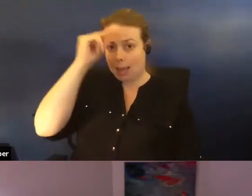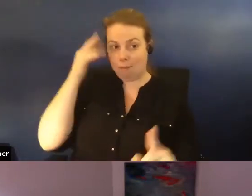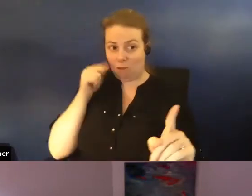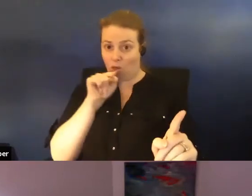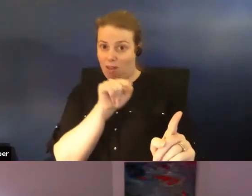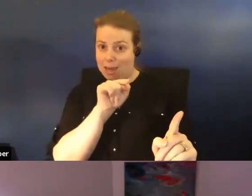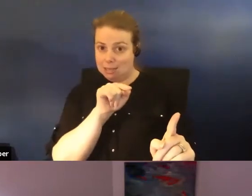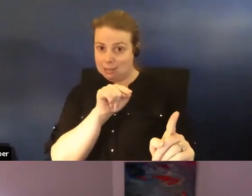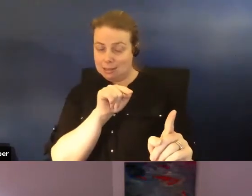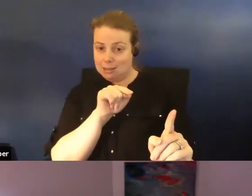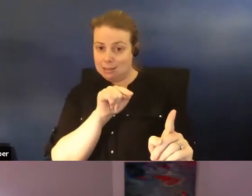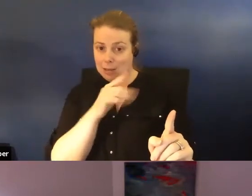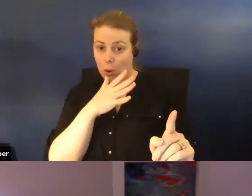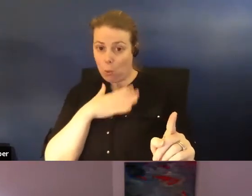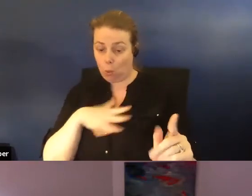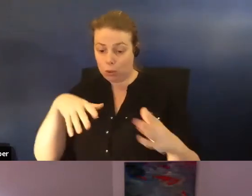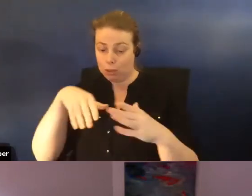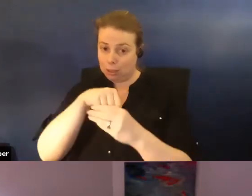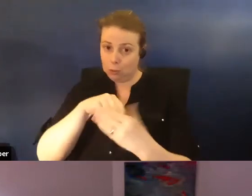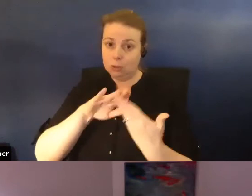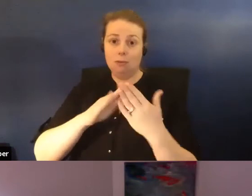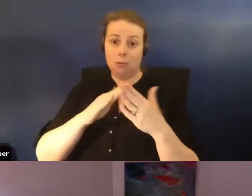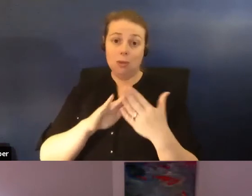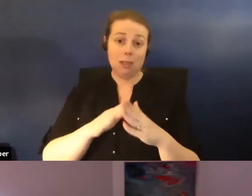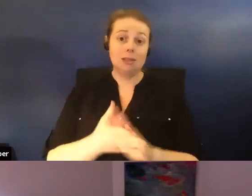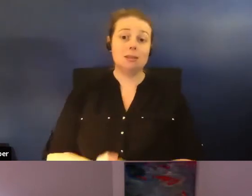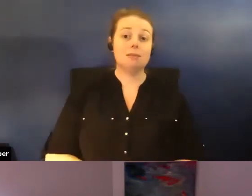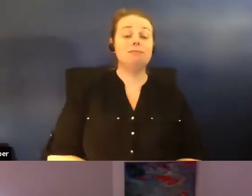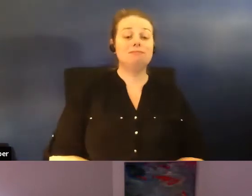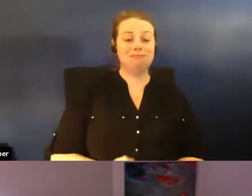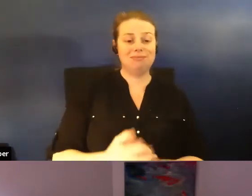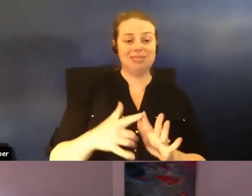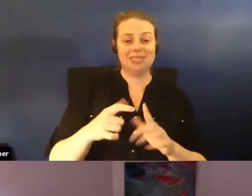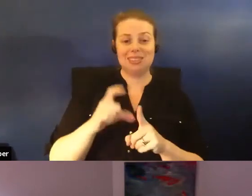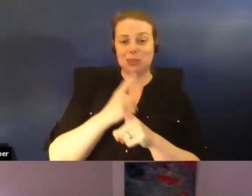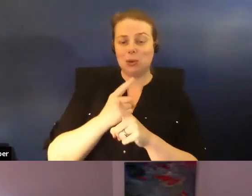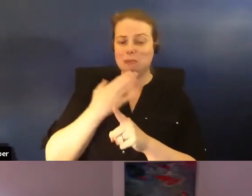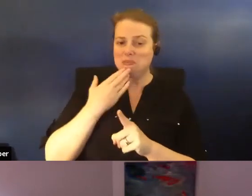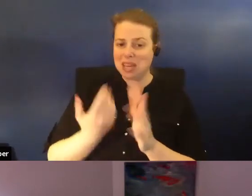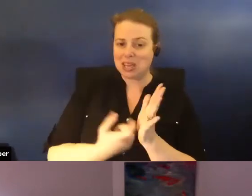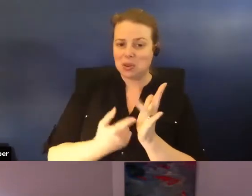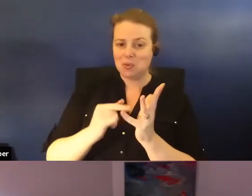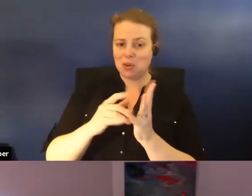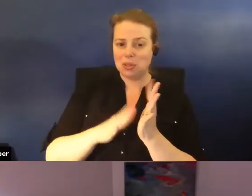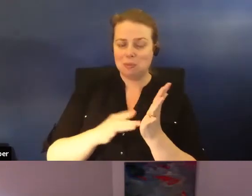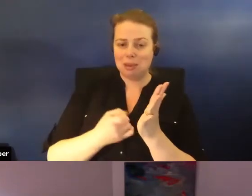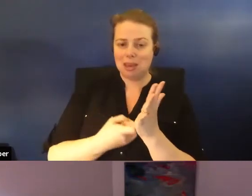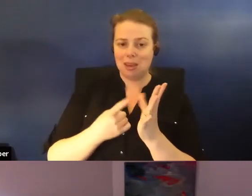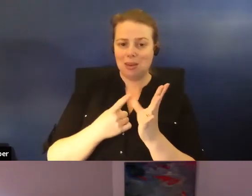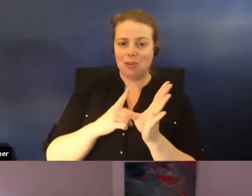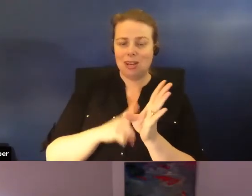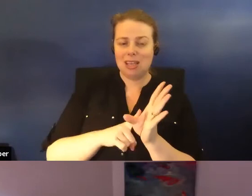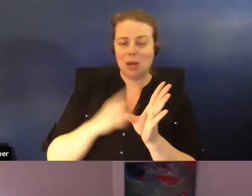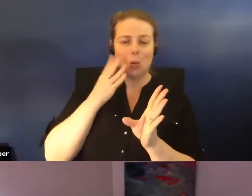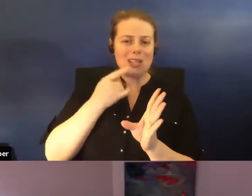see inclusive communities. Thank you, Rosemary. And as soon as you said tech head, I also thought of Sean. So